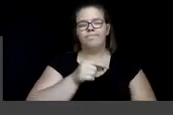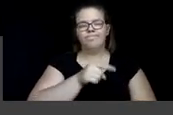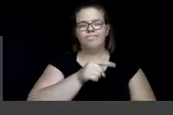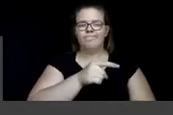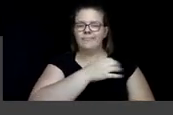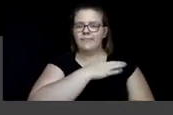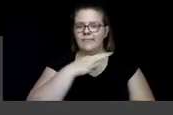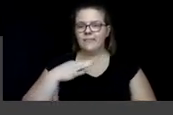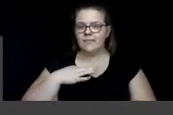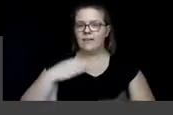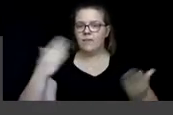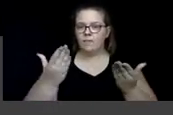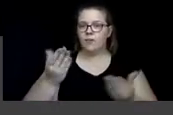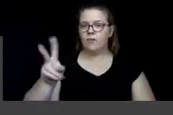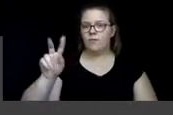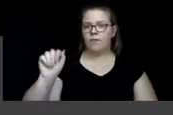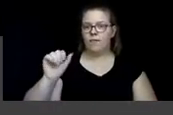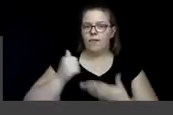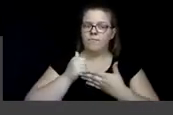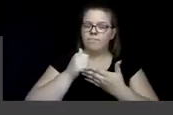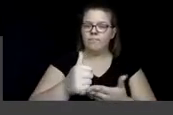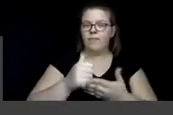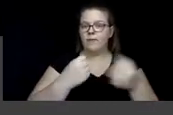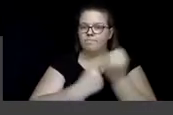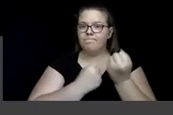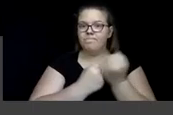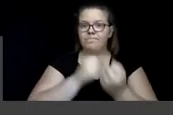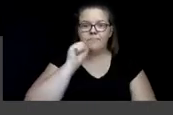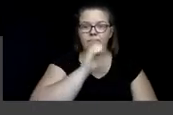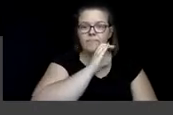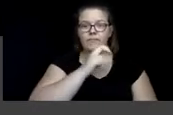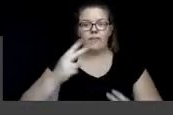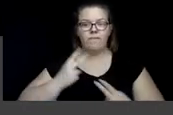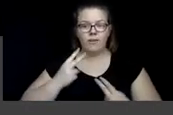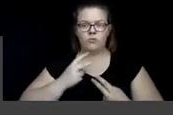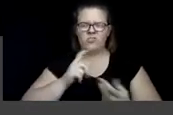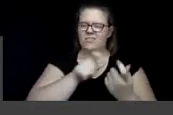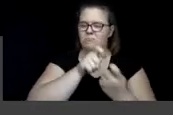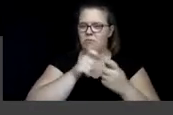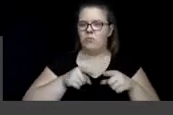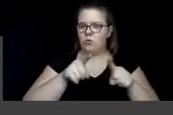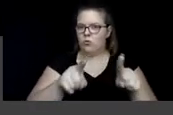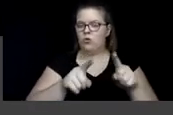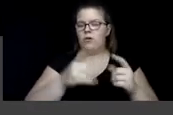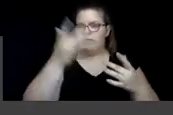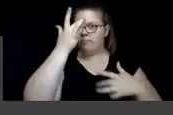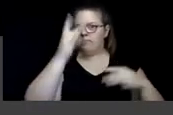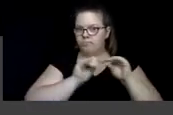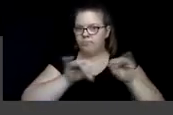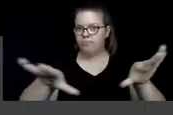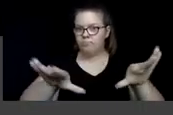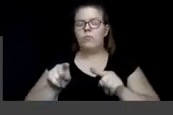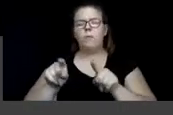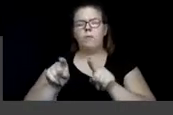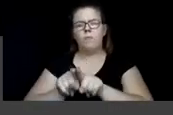staff here at the VA can help assist elderly veterans specifically during a pandemic, but to